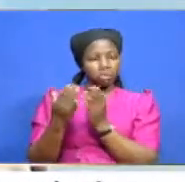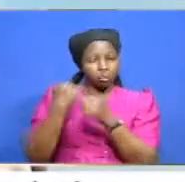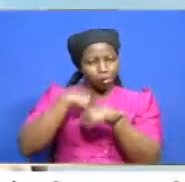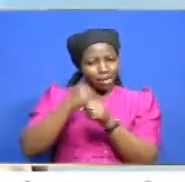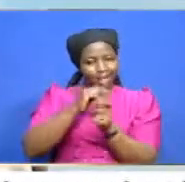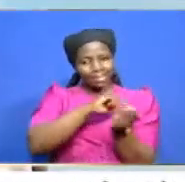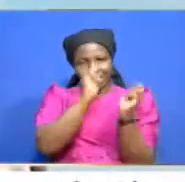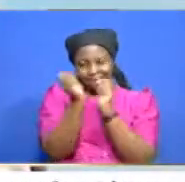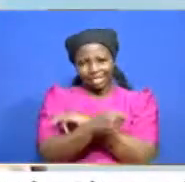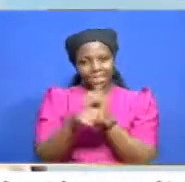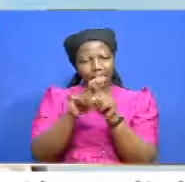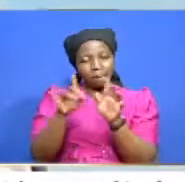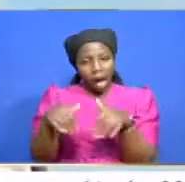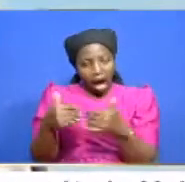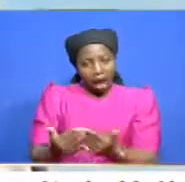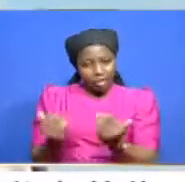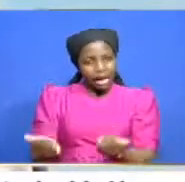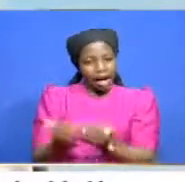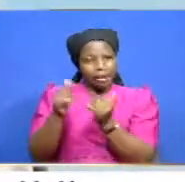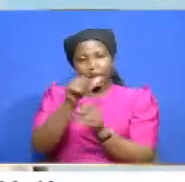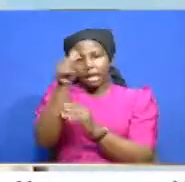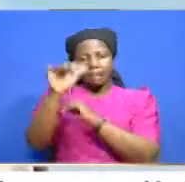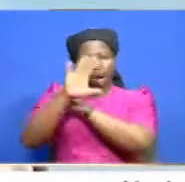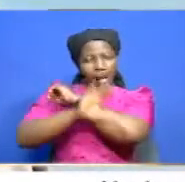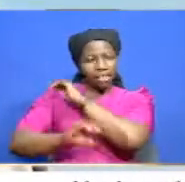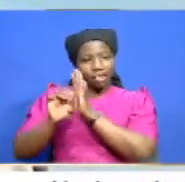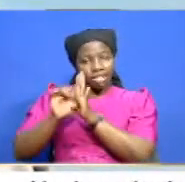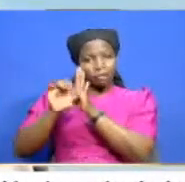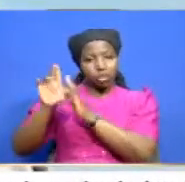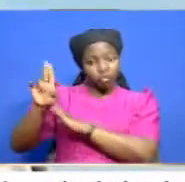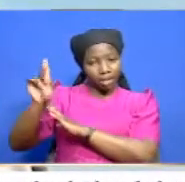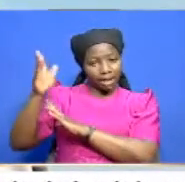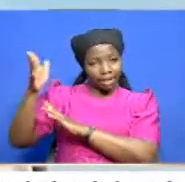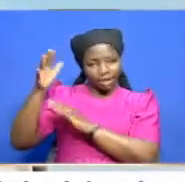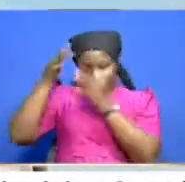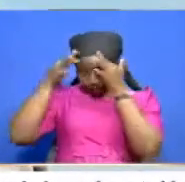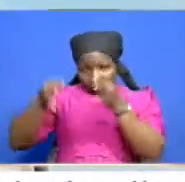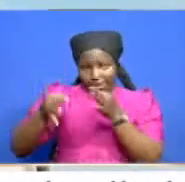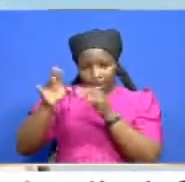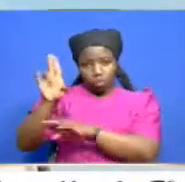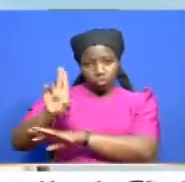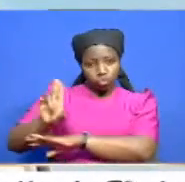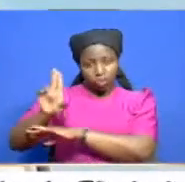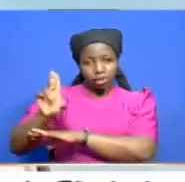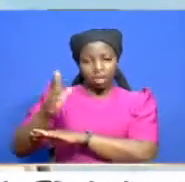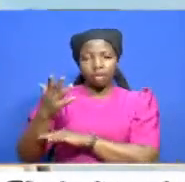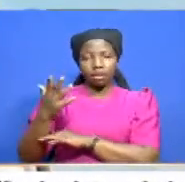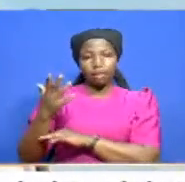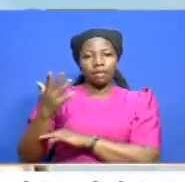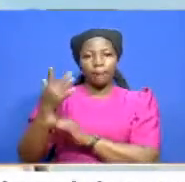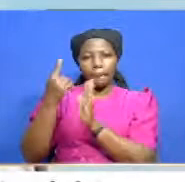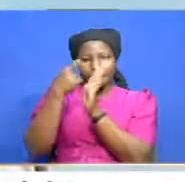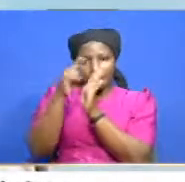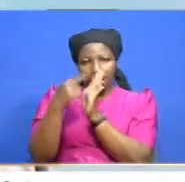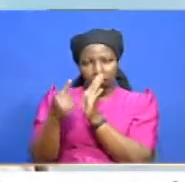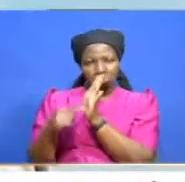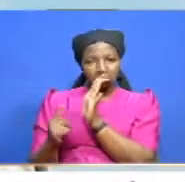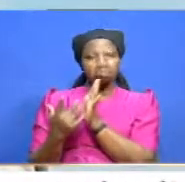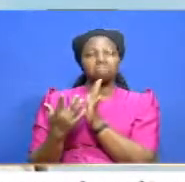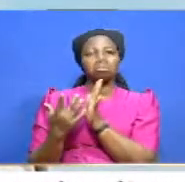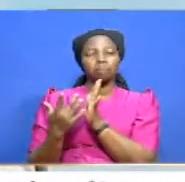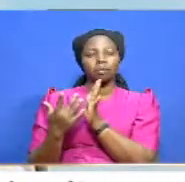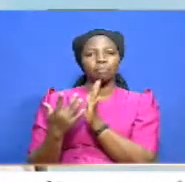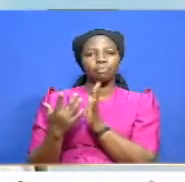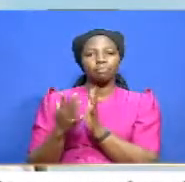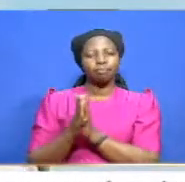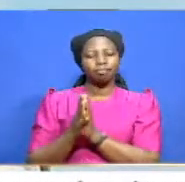Like in UK, they decided to use marks and